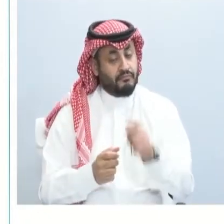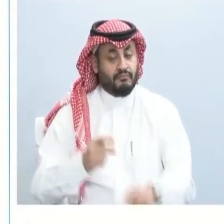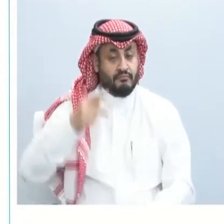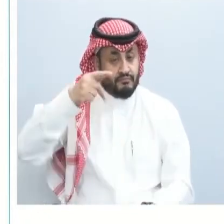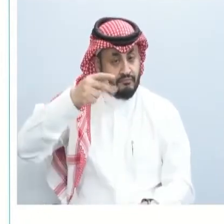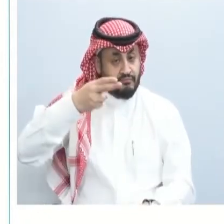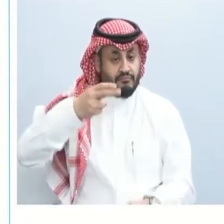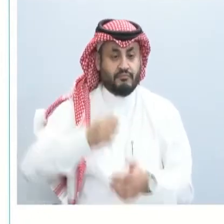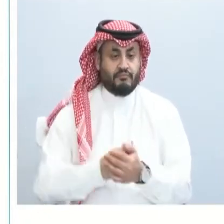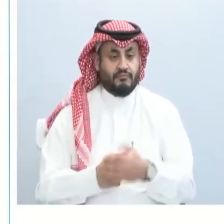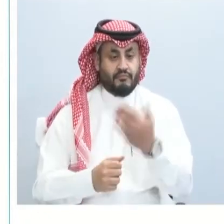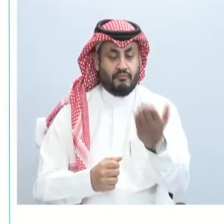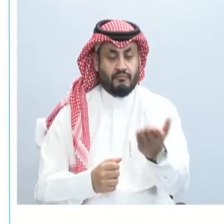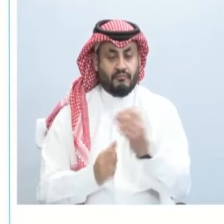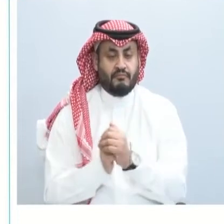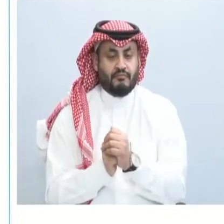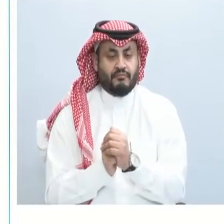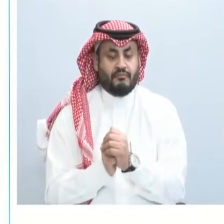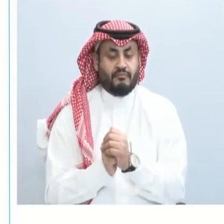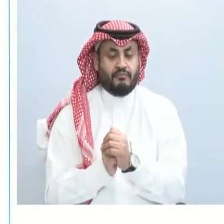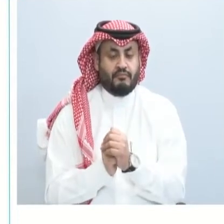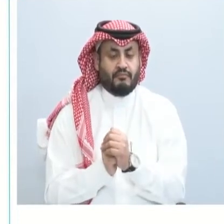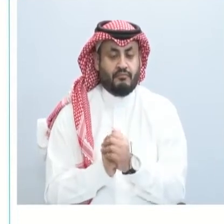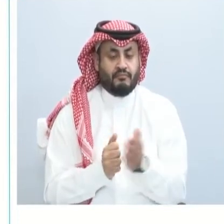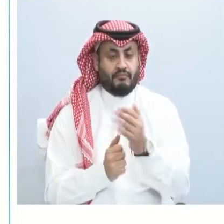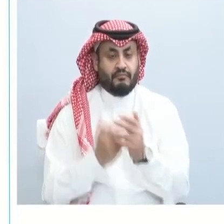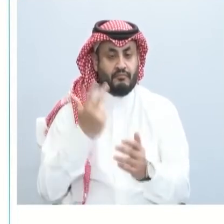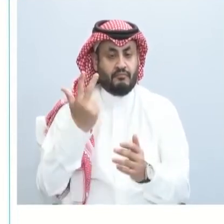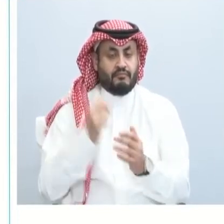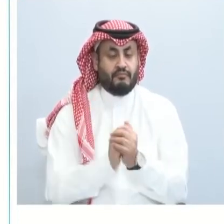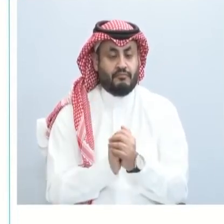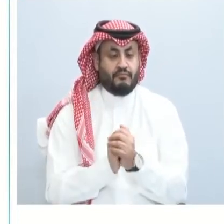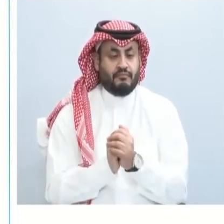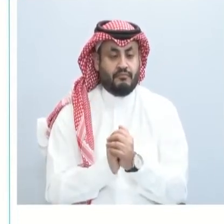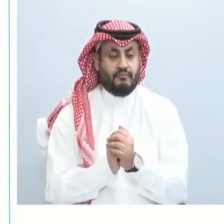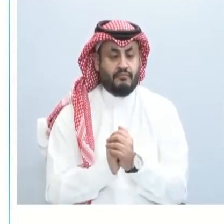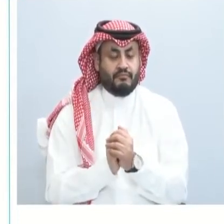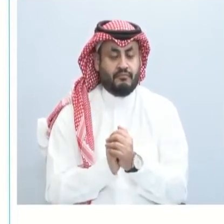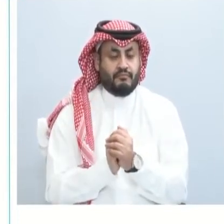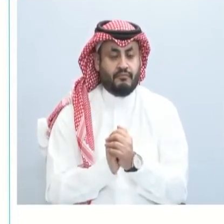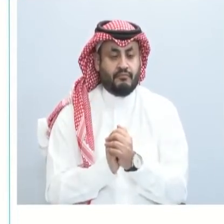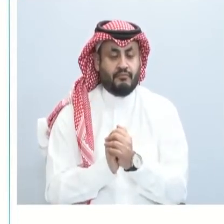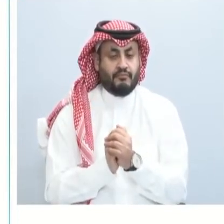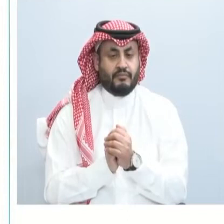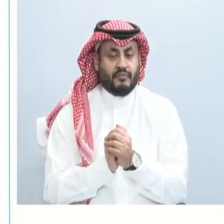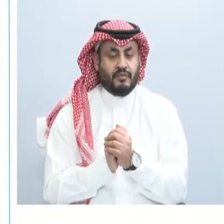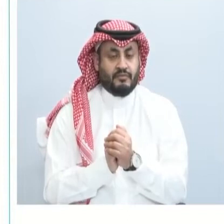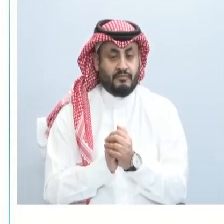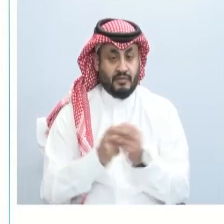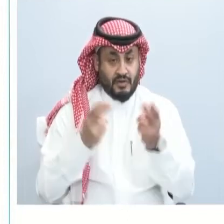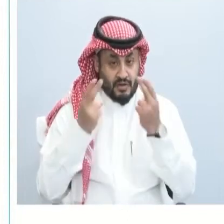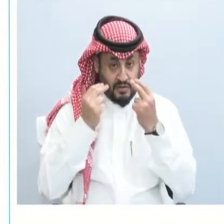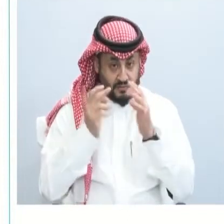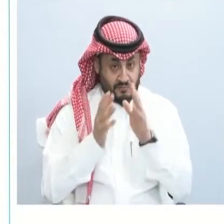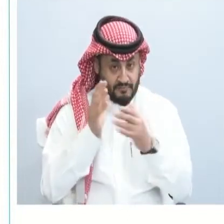do write it with PH. Now, let's move on to number three, which I'm sure some of you may be